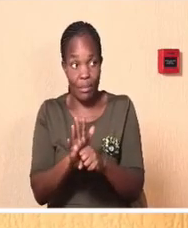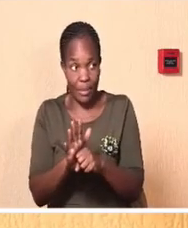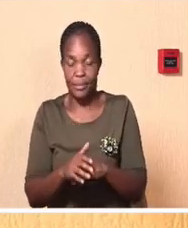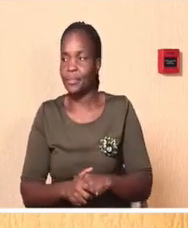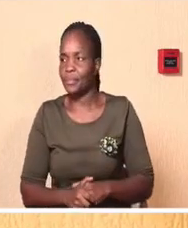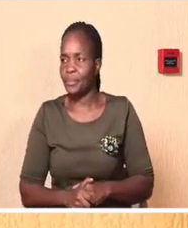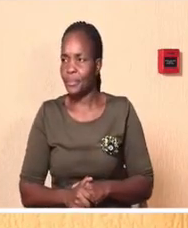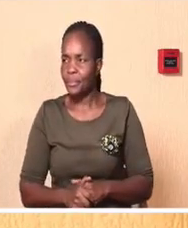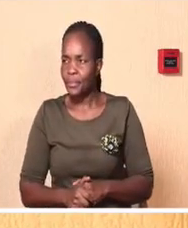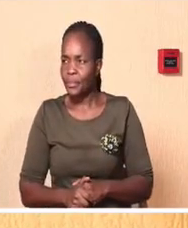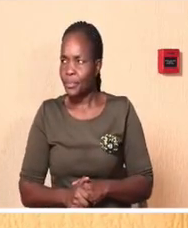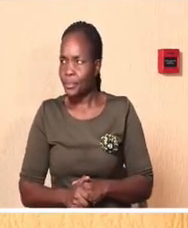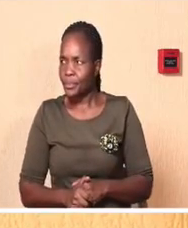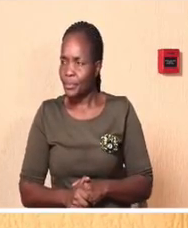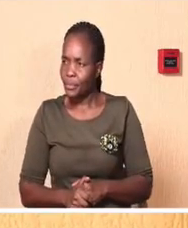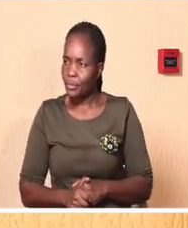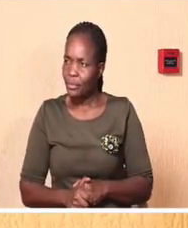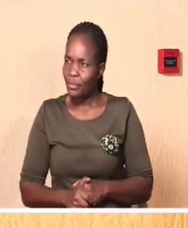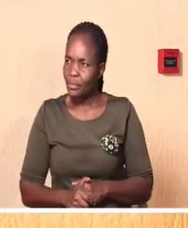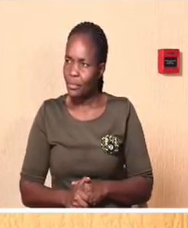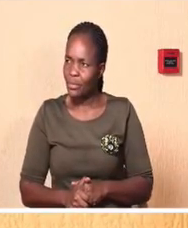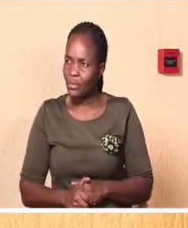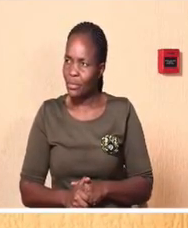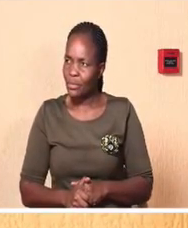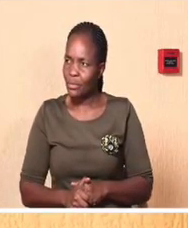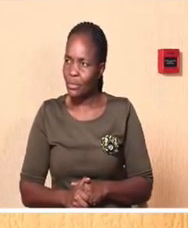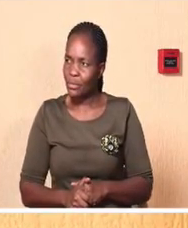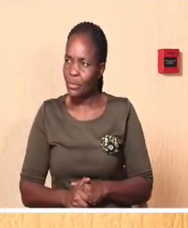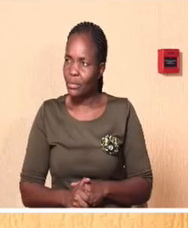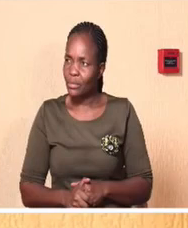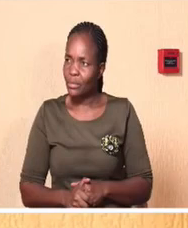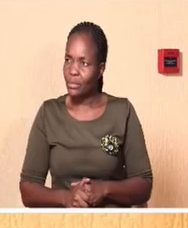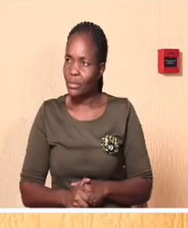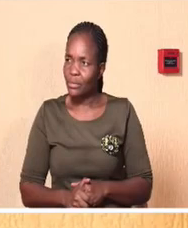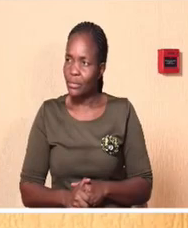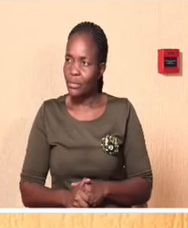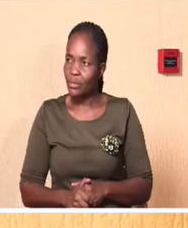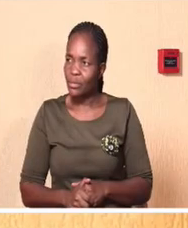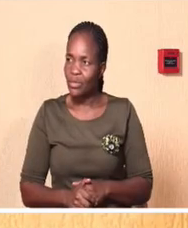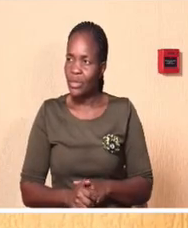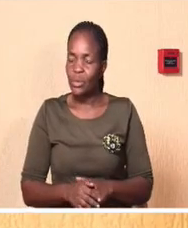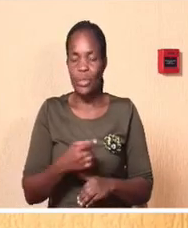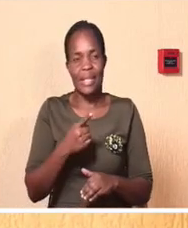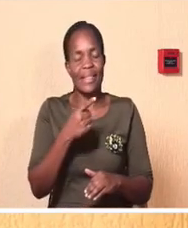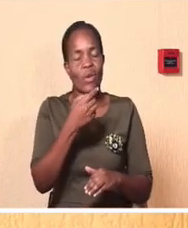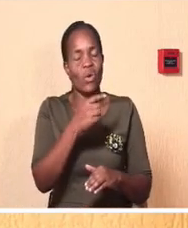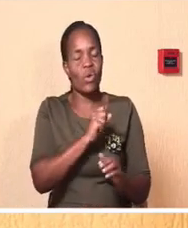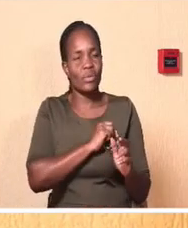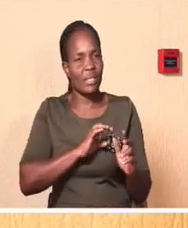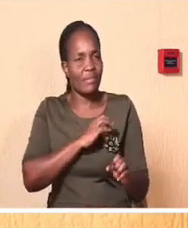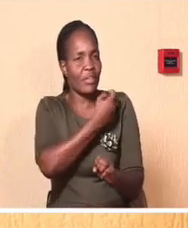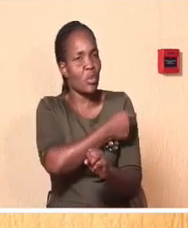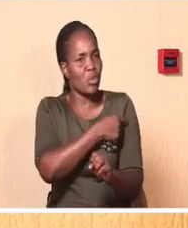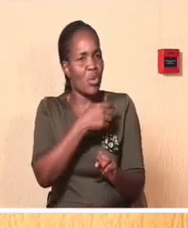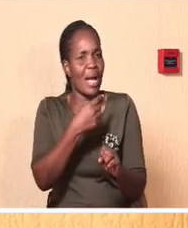we got last week. And we understand with reason that the health professionals obviously who work with us at the hospitals, they